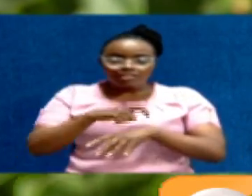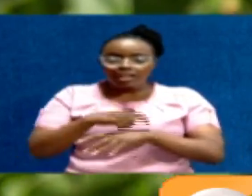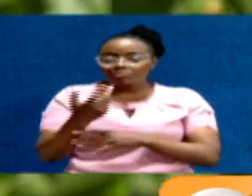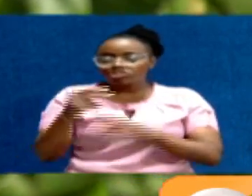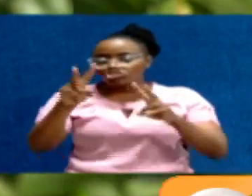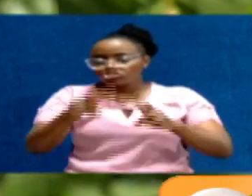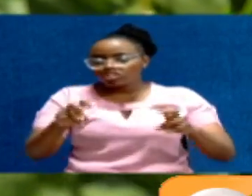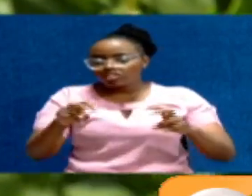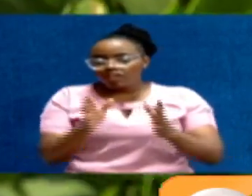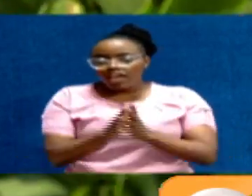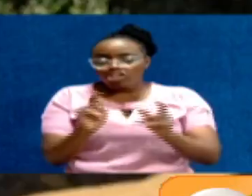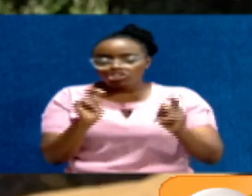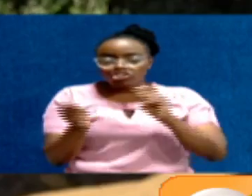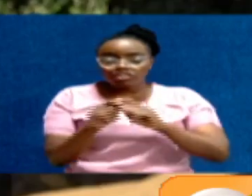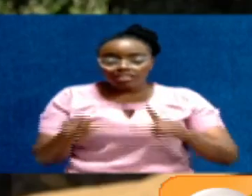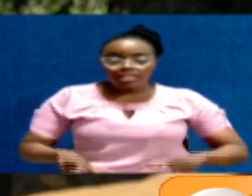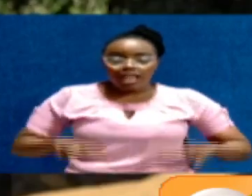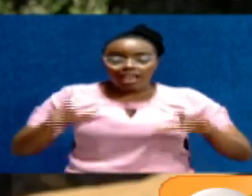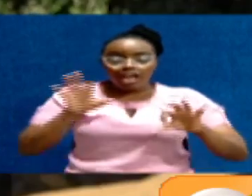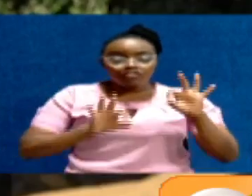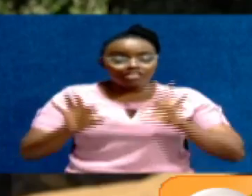checkups as well as a change in lifestyle.